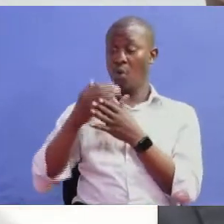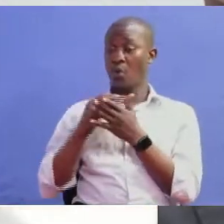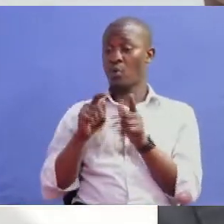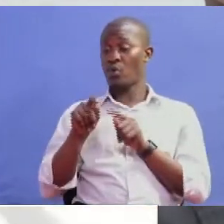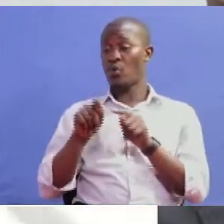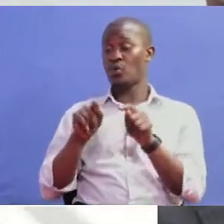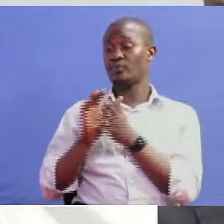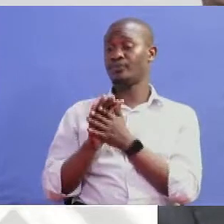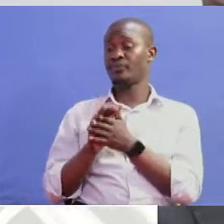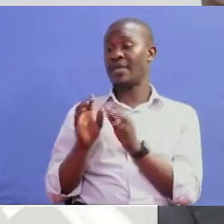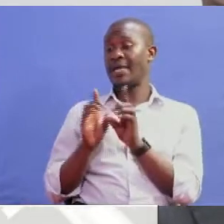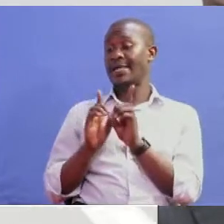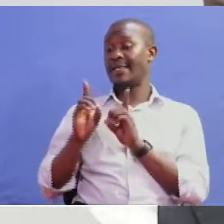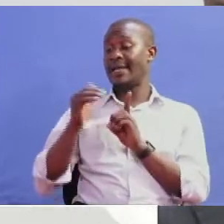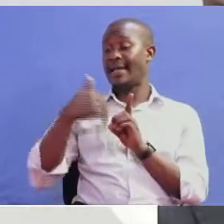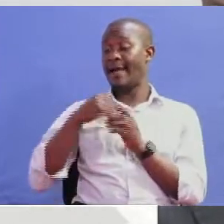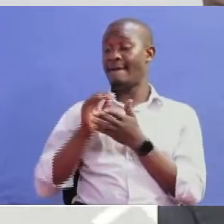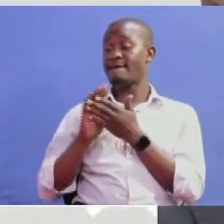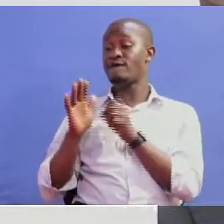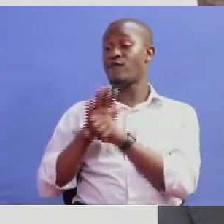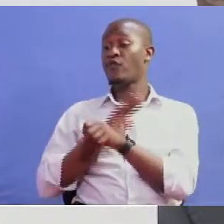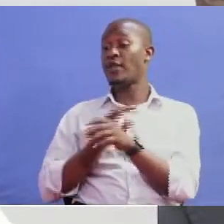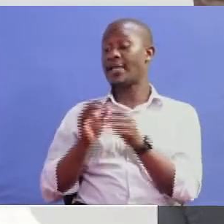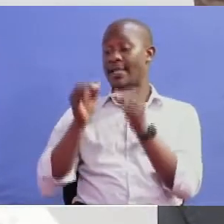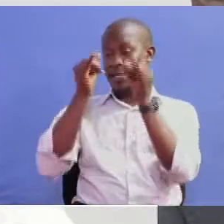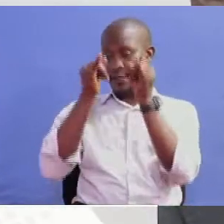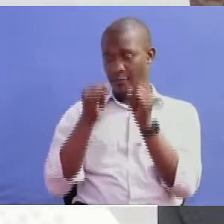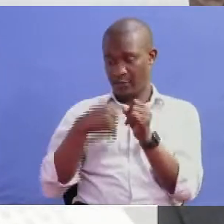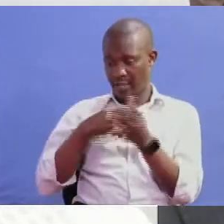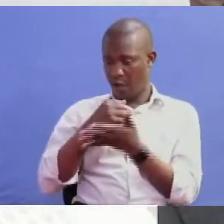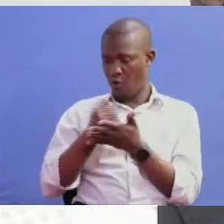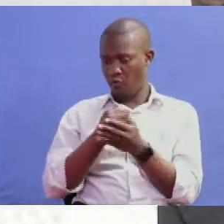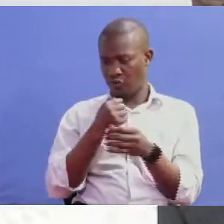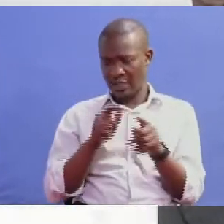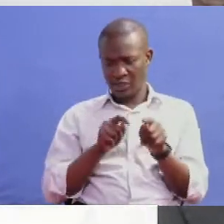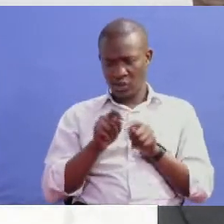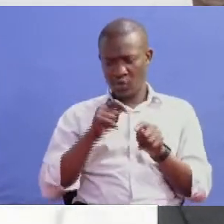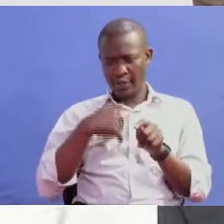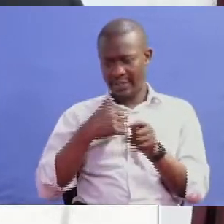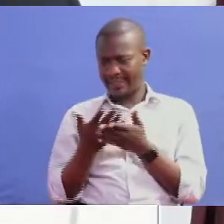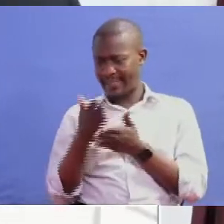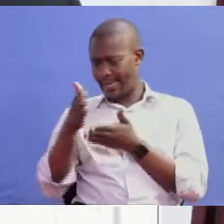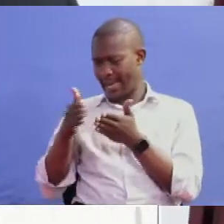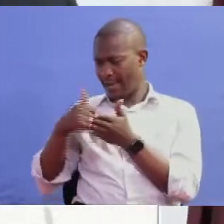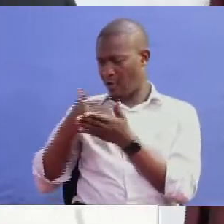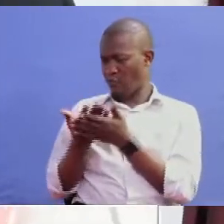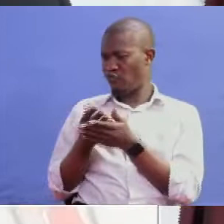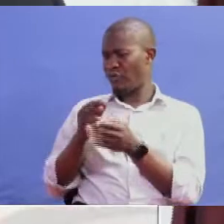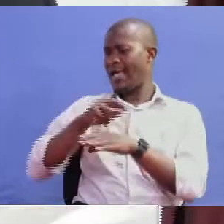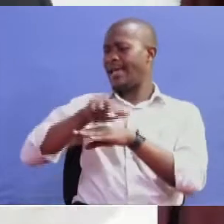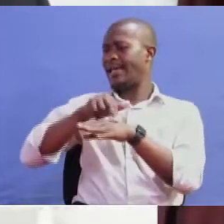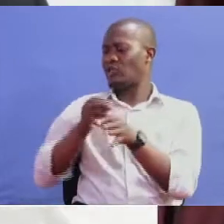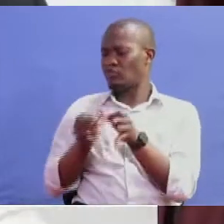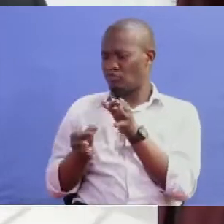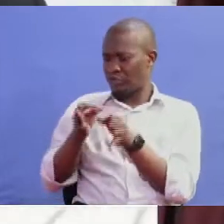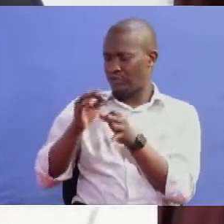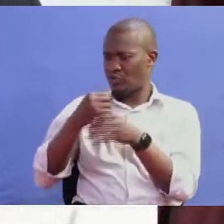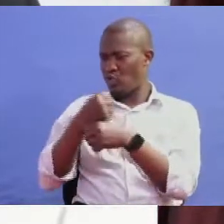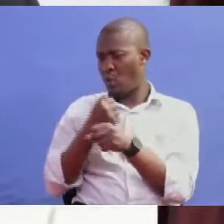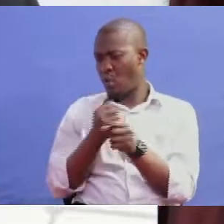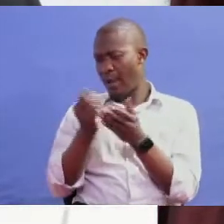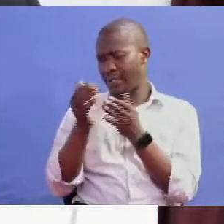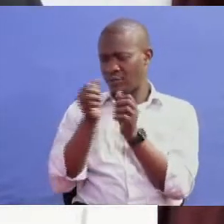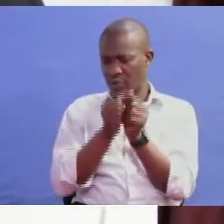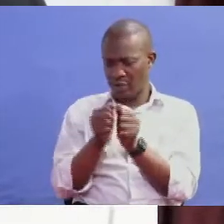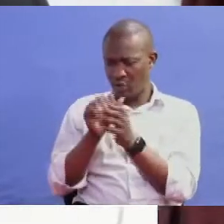The director has full independence with regard to the way his office is run. In line with that, the national justice system has vowed to work hand in hand with the